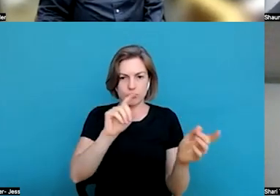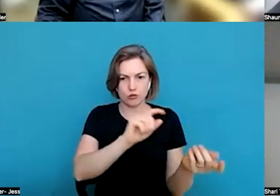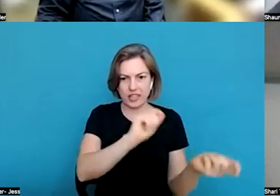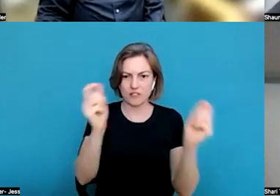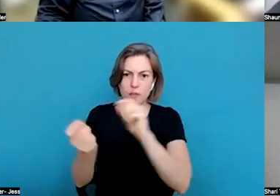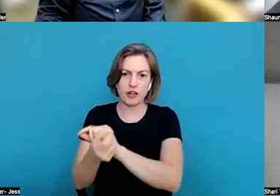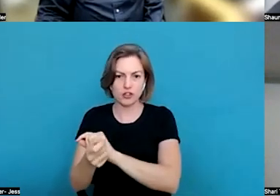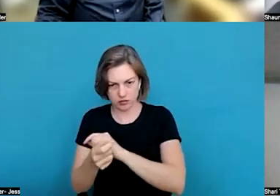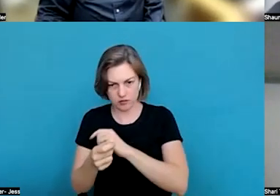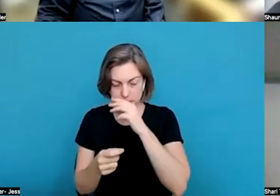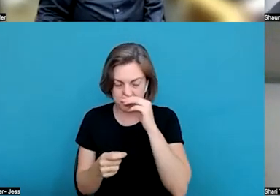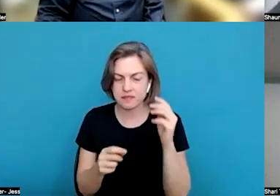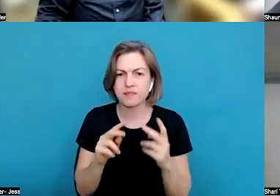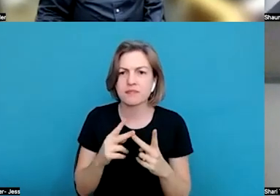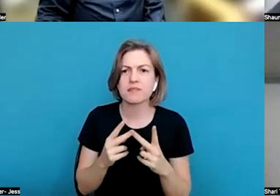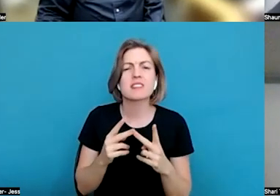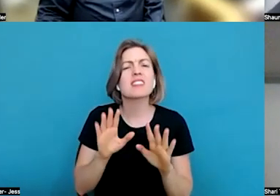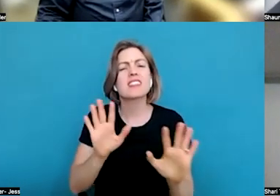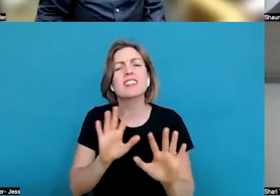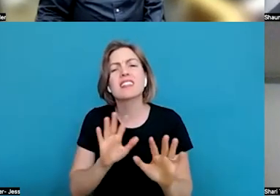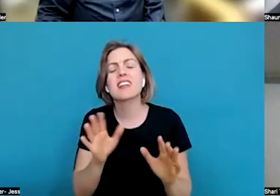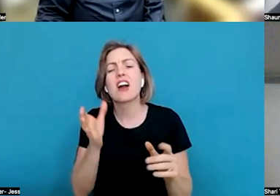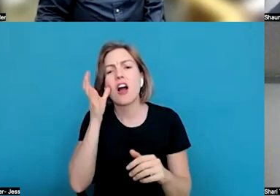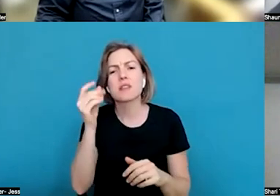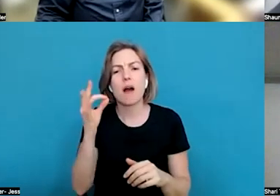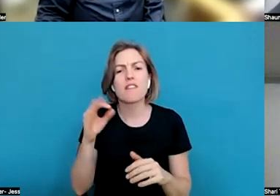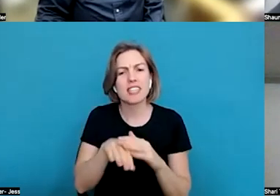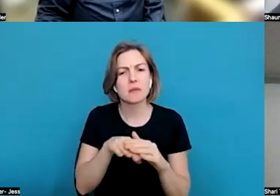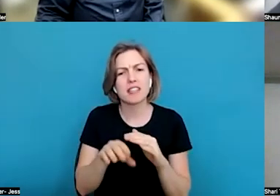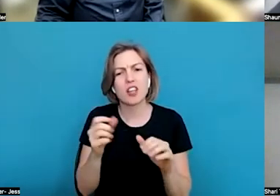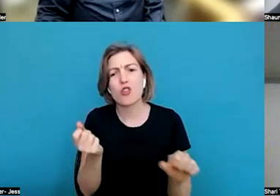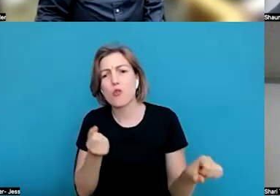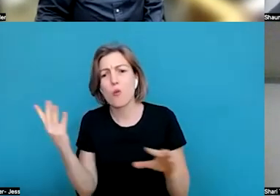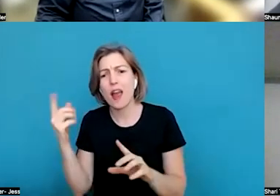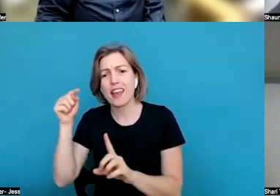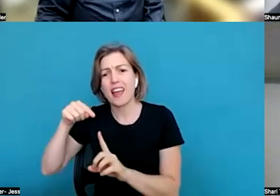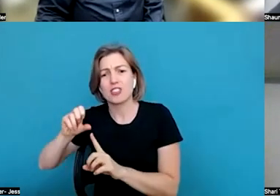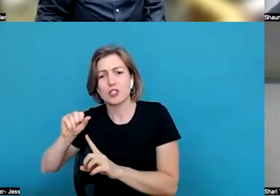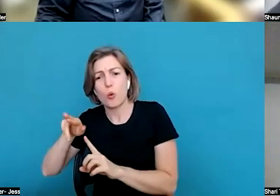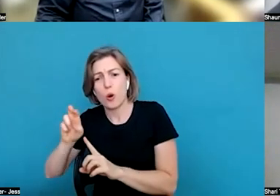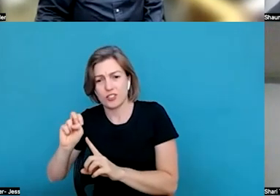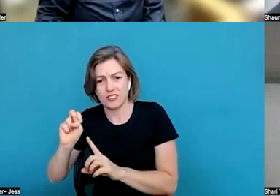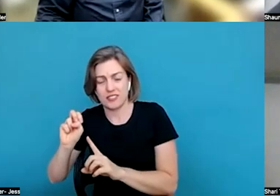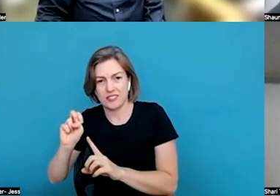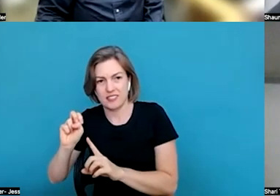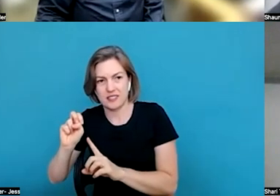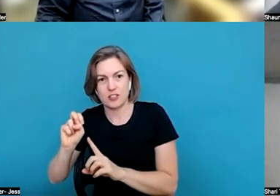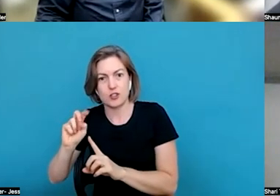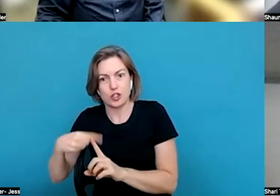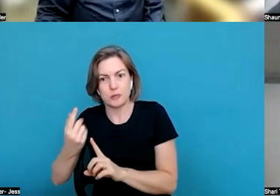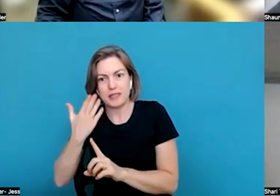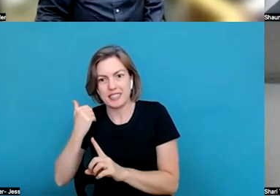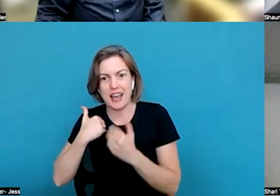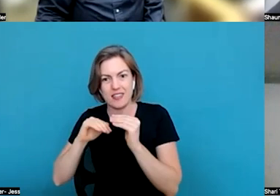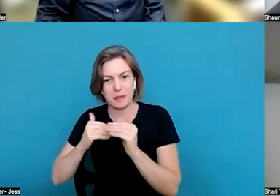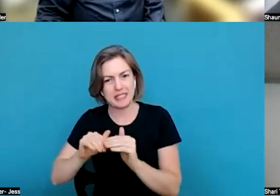thing I wanted to say, let's not throw away the concept of accessibility at source just because it has its limits.